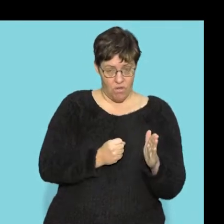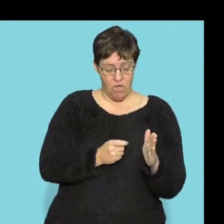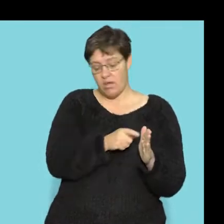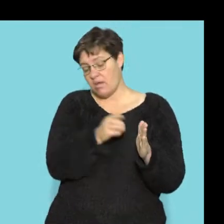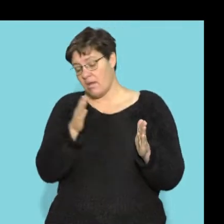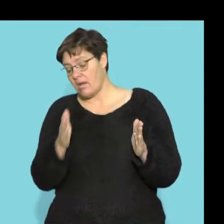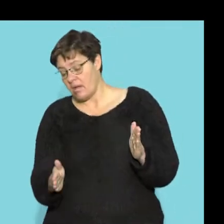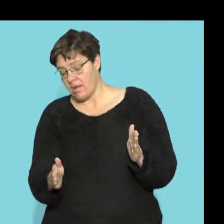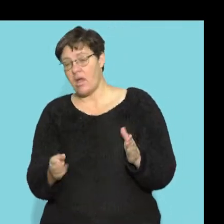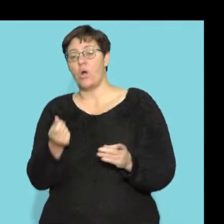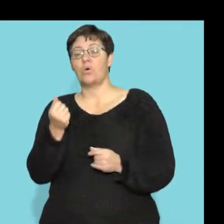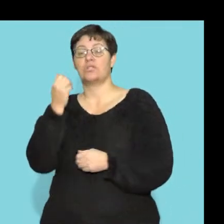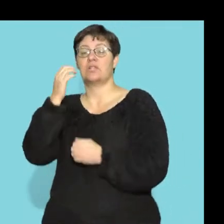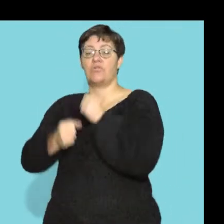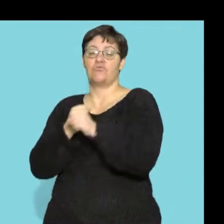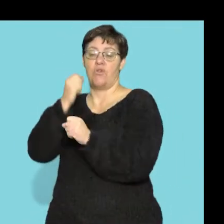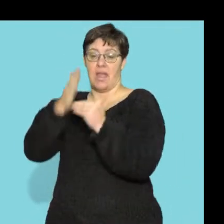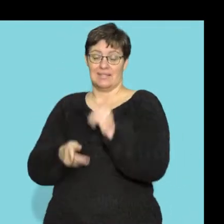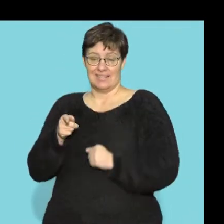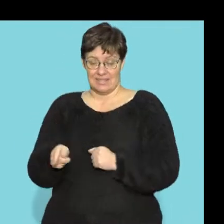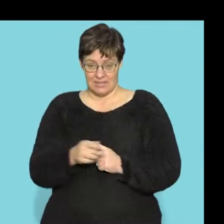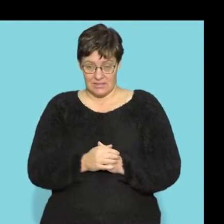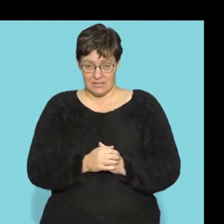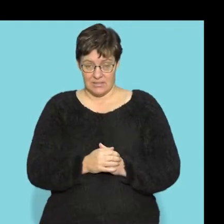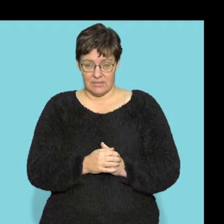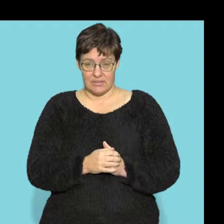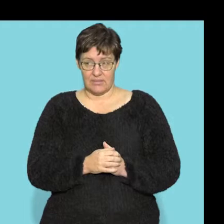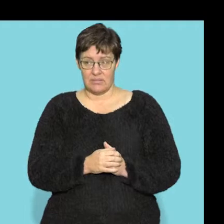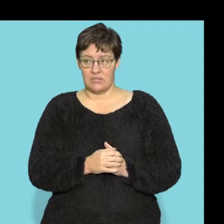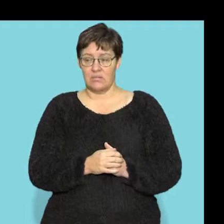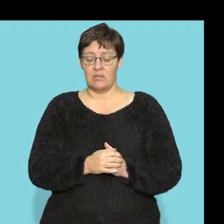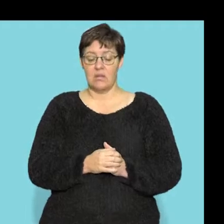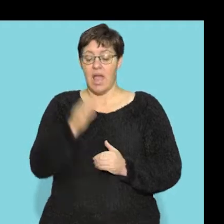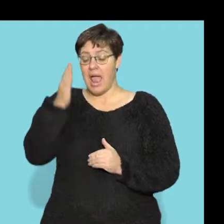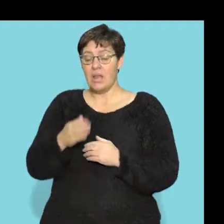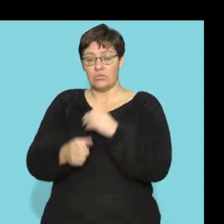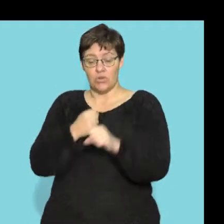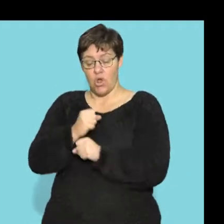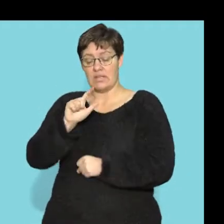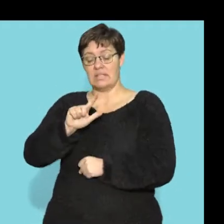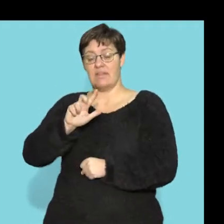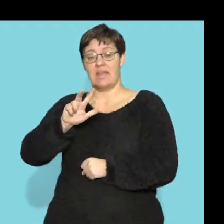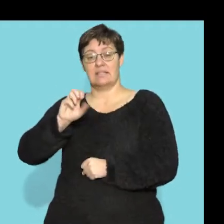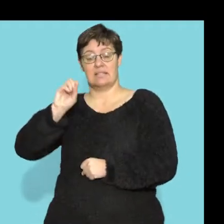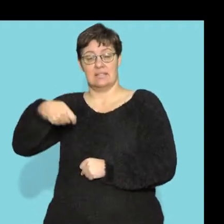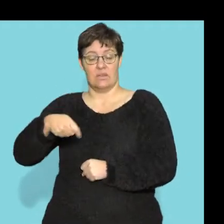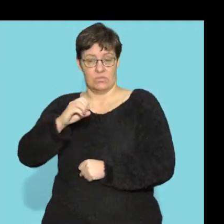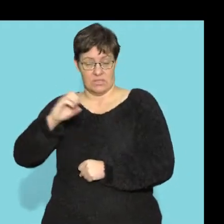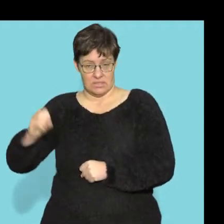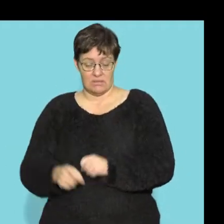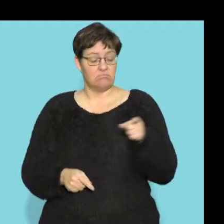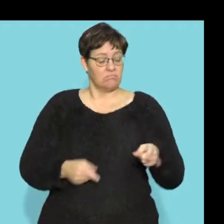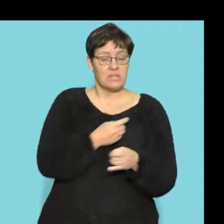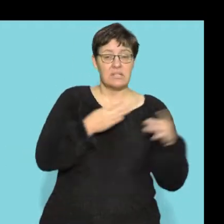and your cost at the end of the year. So here we go. My cost at the end of the year was 780,000. My cost